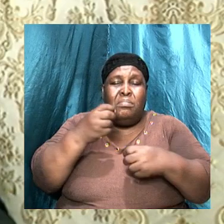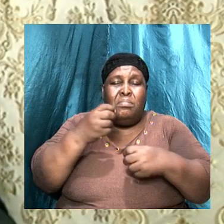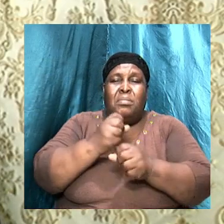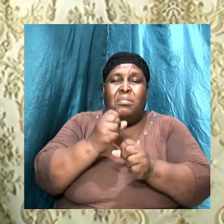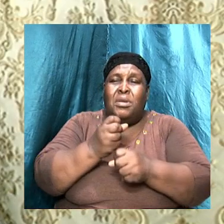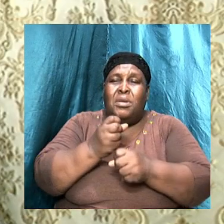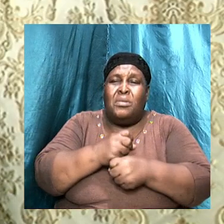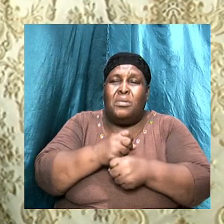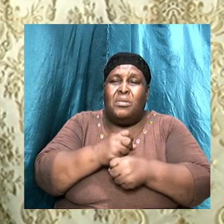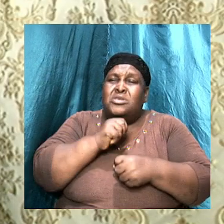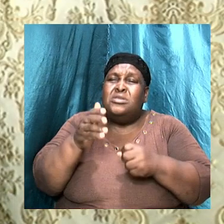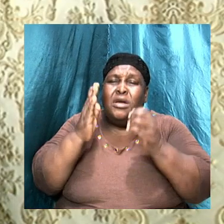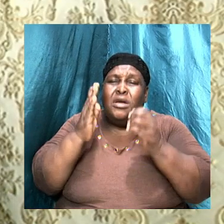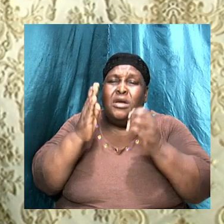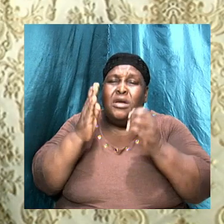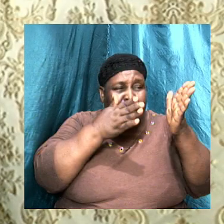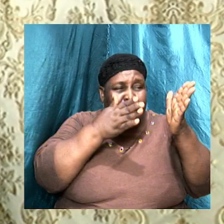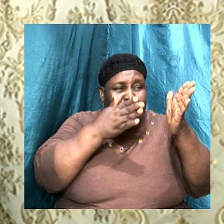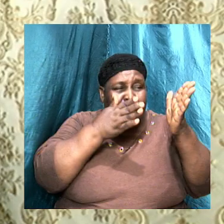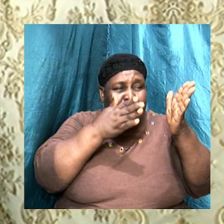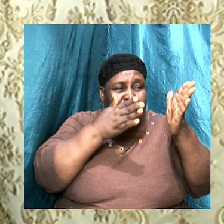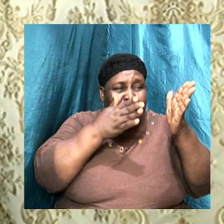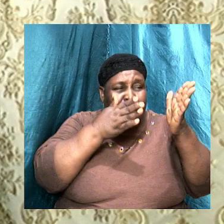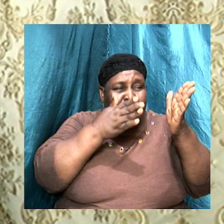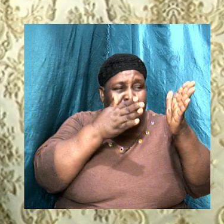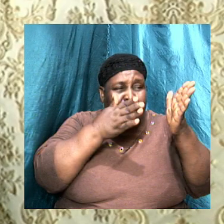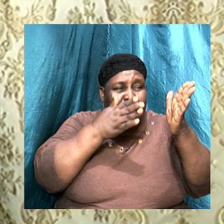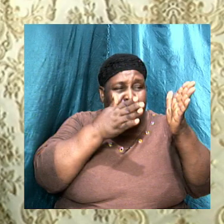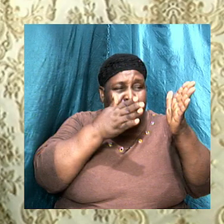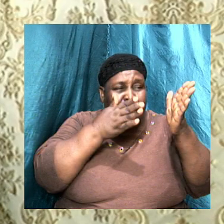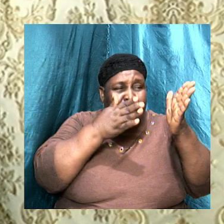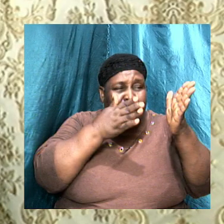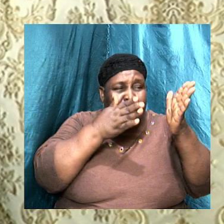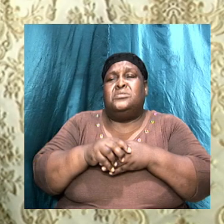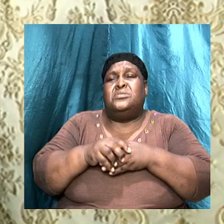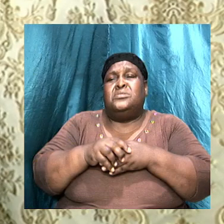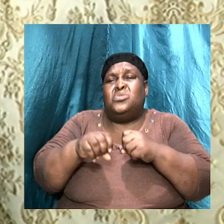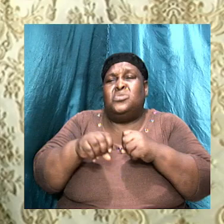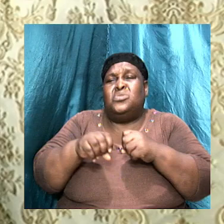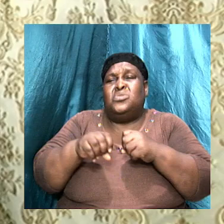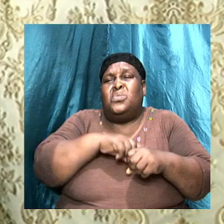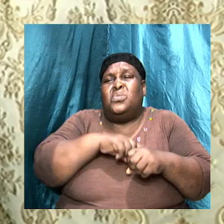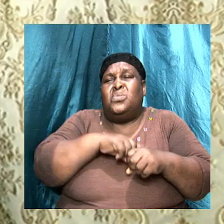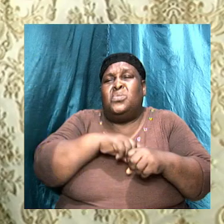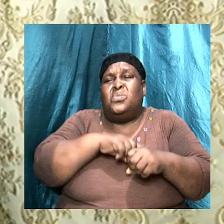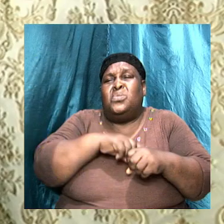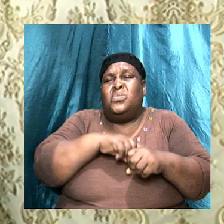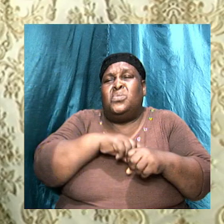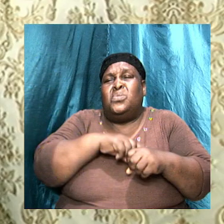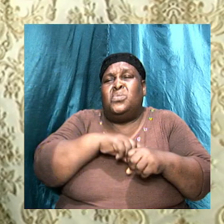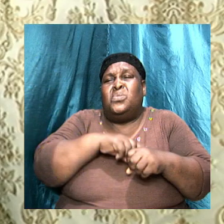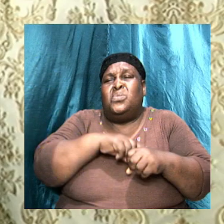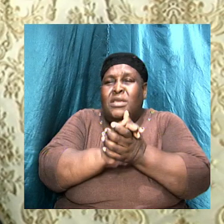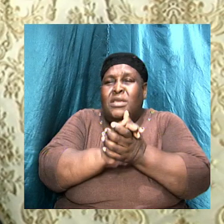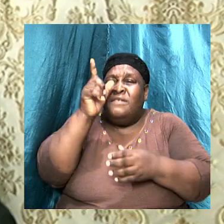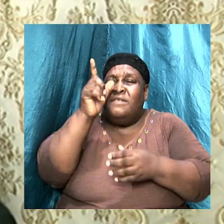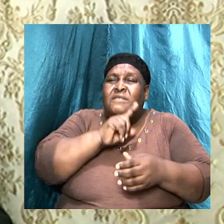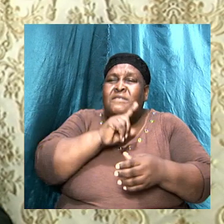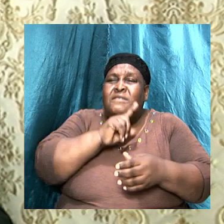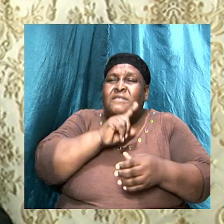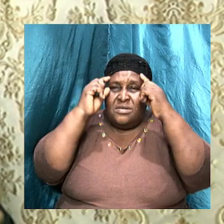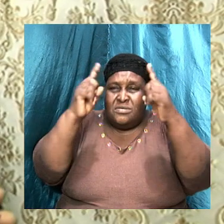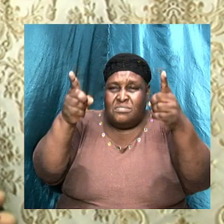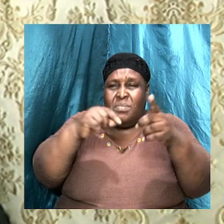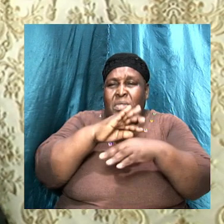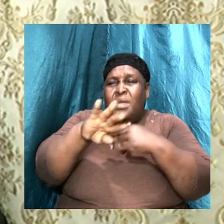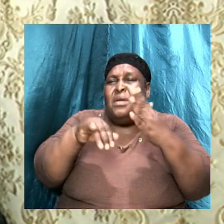embrace the things that they are teaching. But the Bible did not mention anywhere at all that, look here, all a